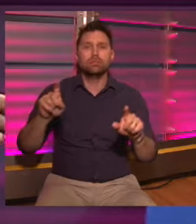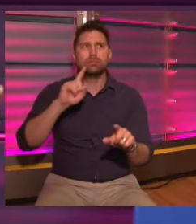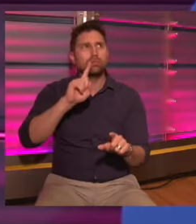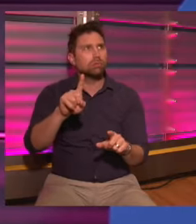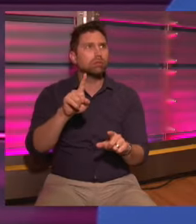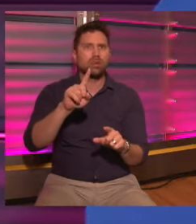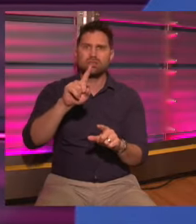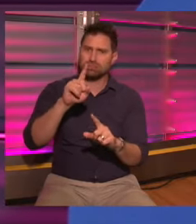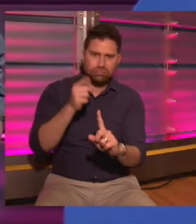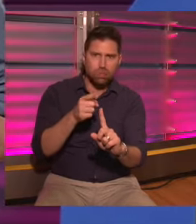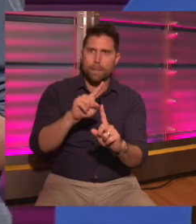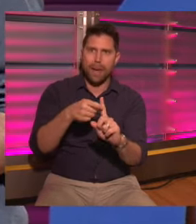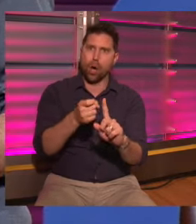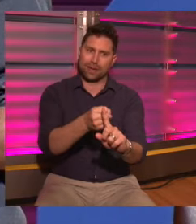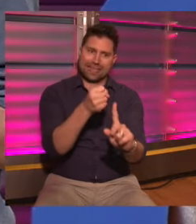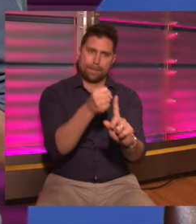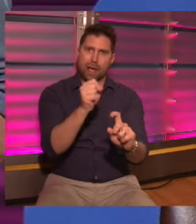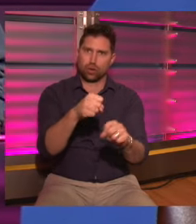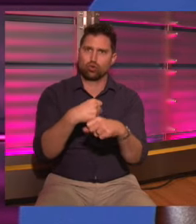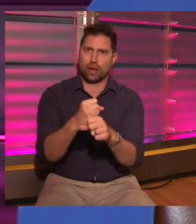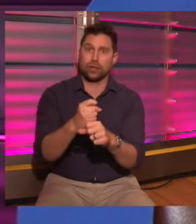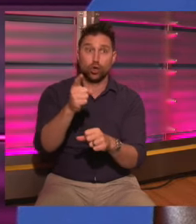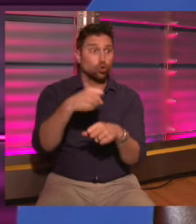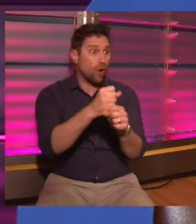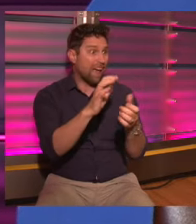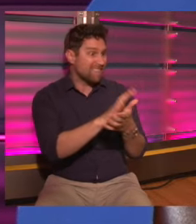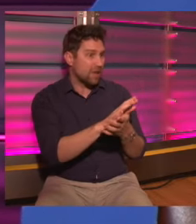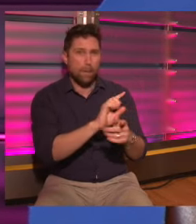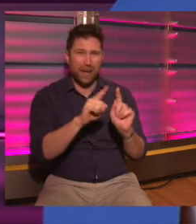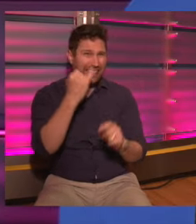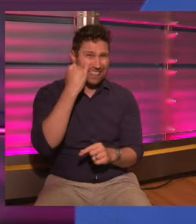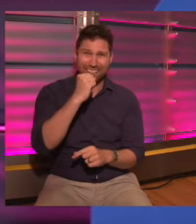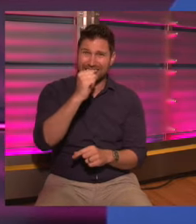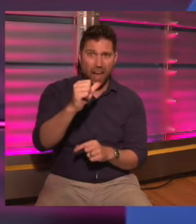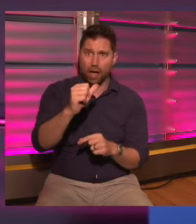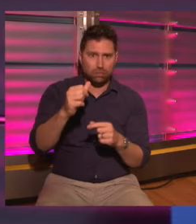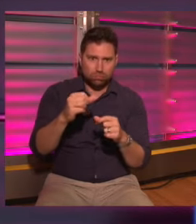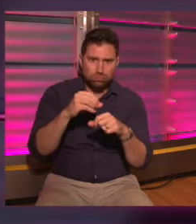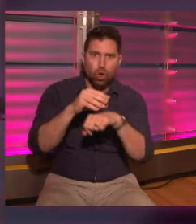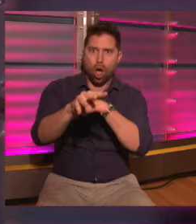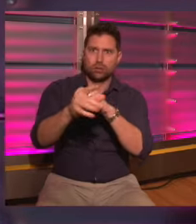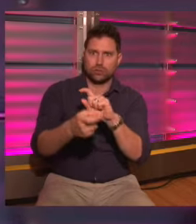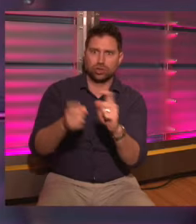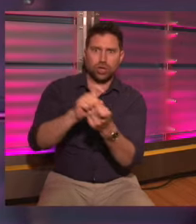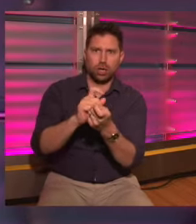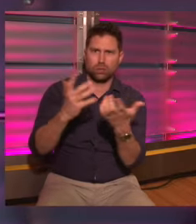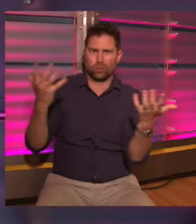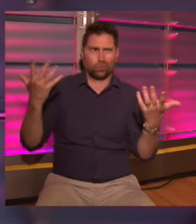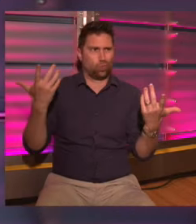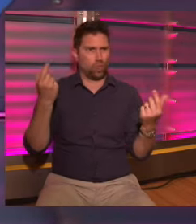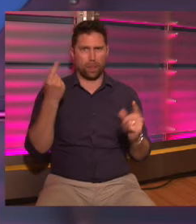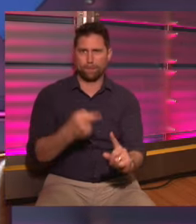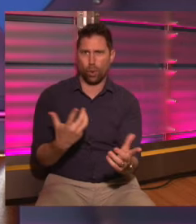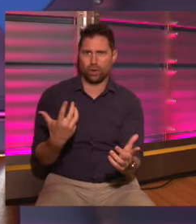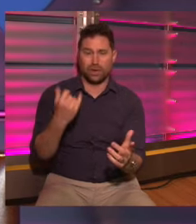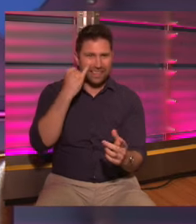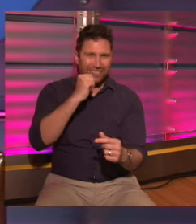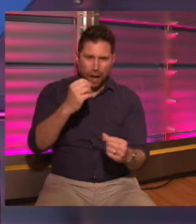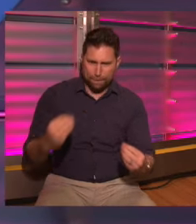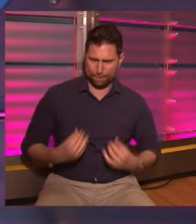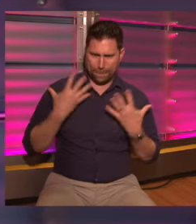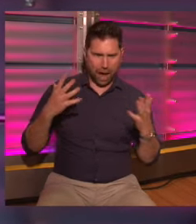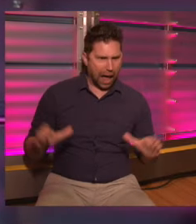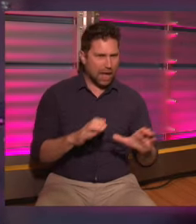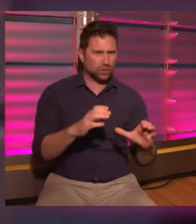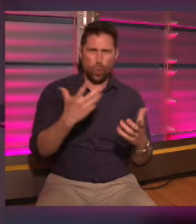about what impact can we actually create. You can create a film, but if it doesn't actually drive any change, What's the point? If it doesn't inspire action, what's the purpose